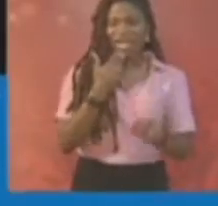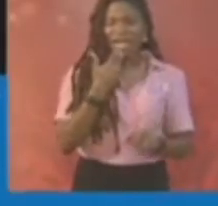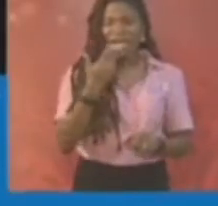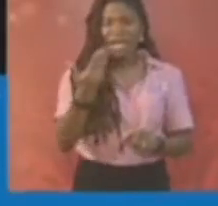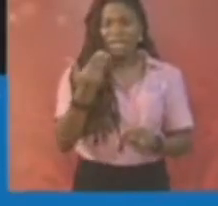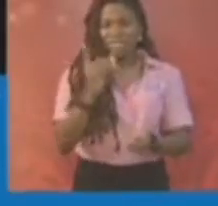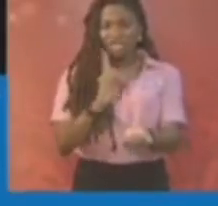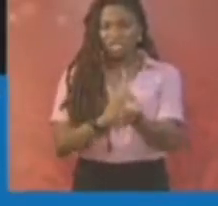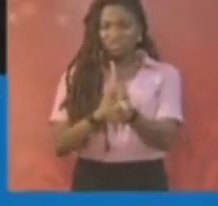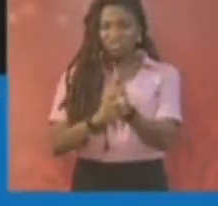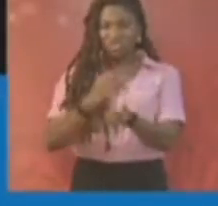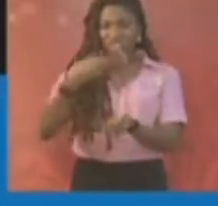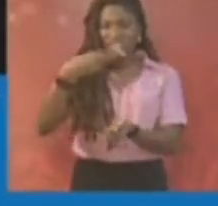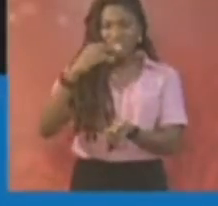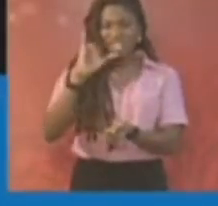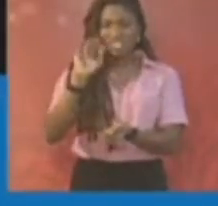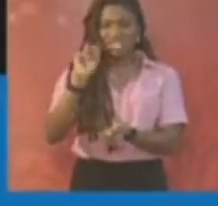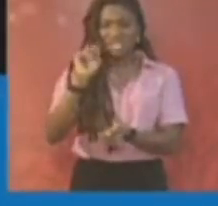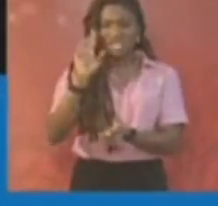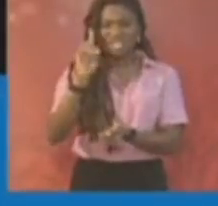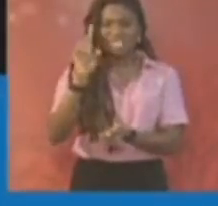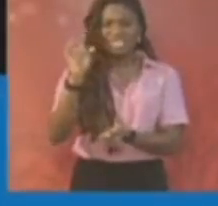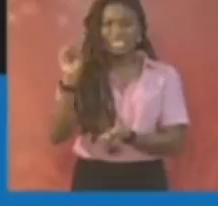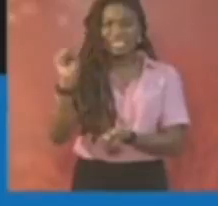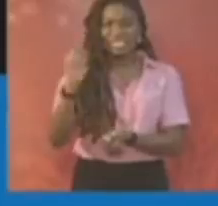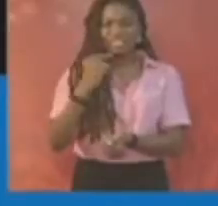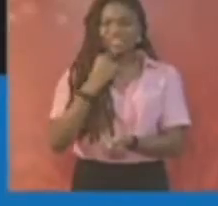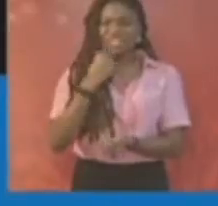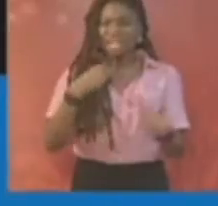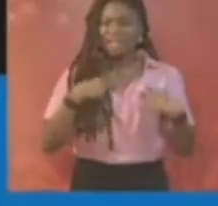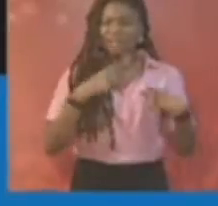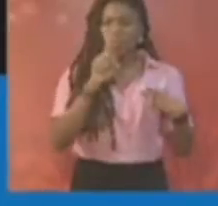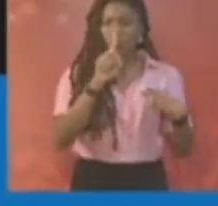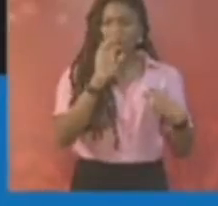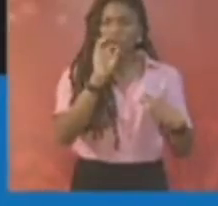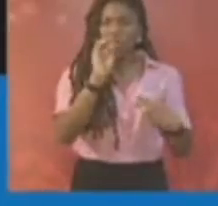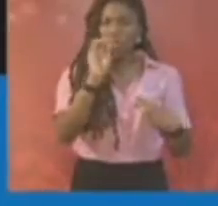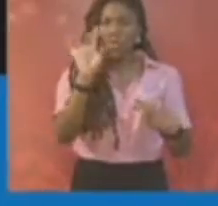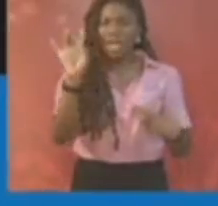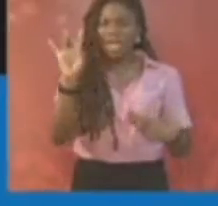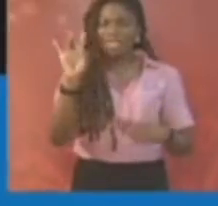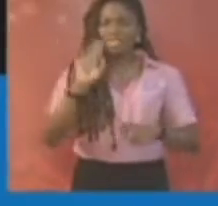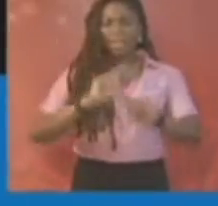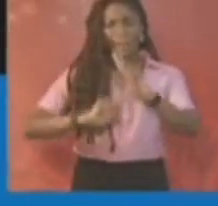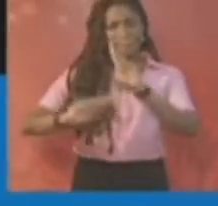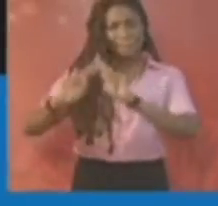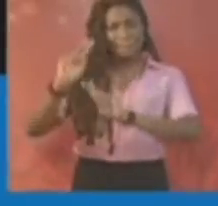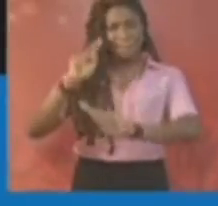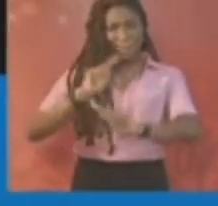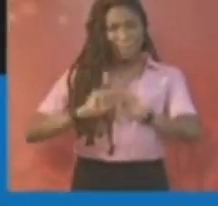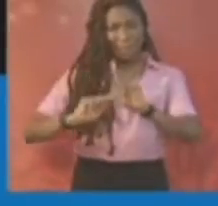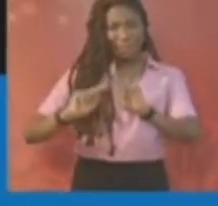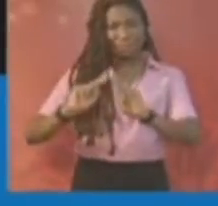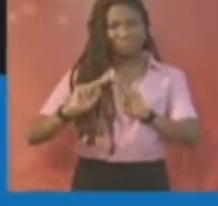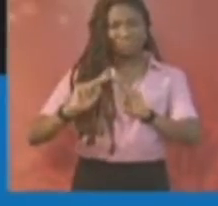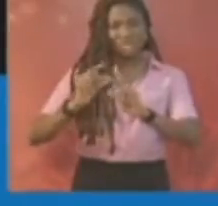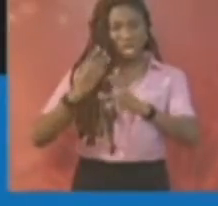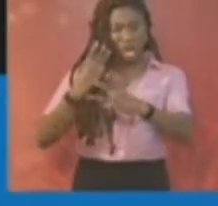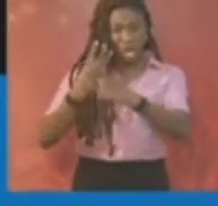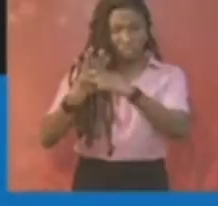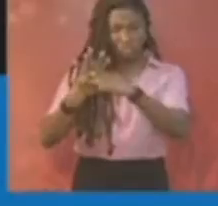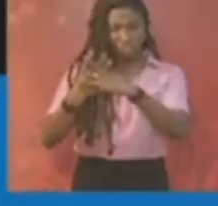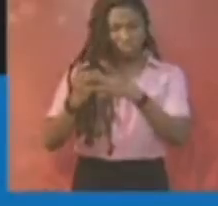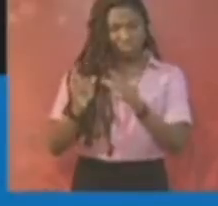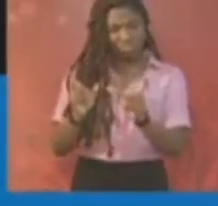Dr. Hines, you said that there are 108 people in the prison system who are currently under